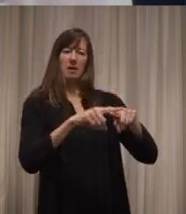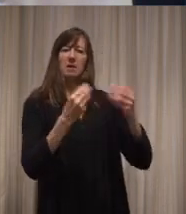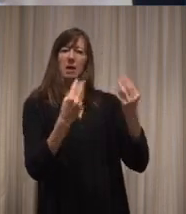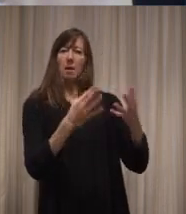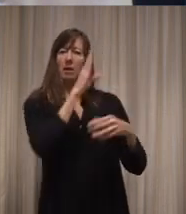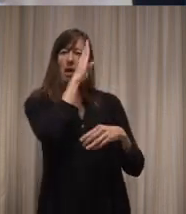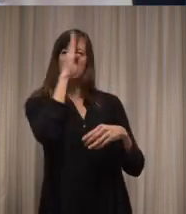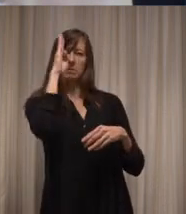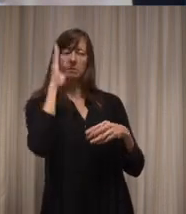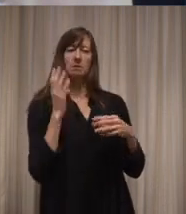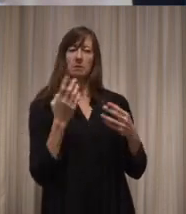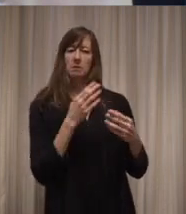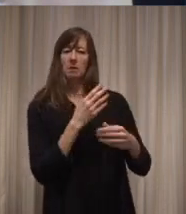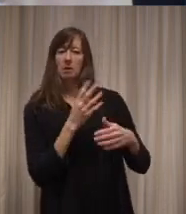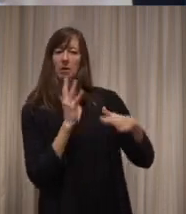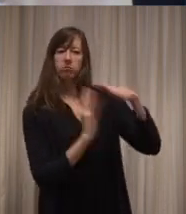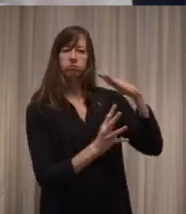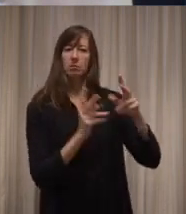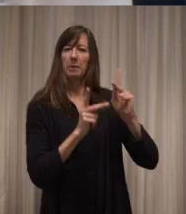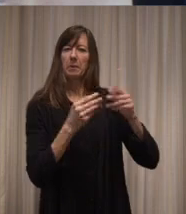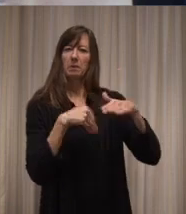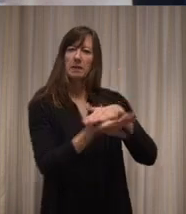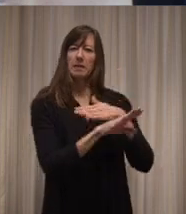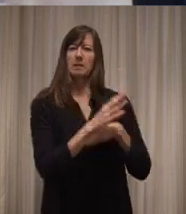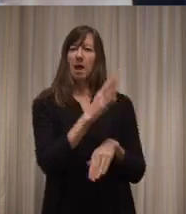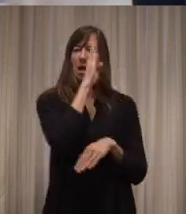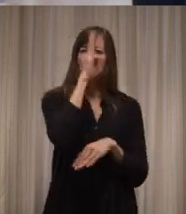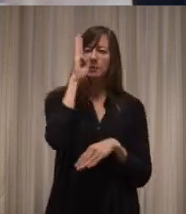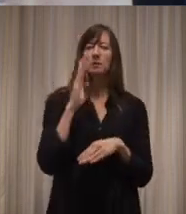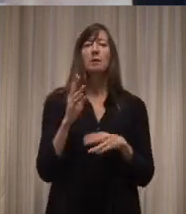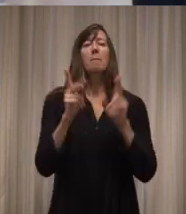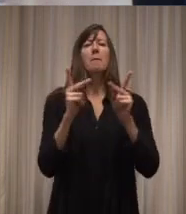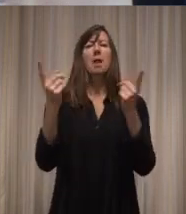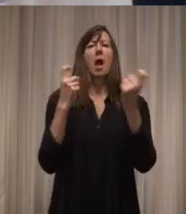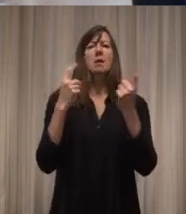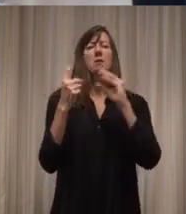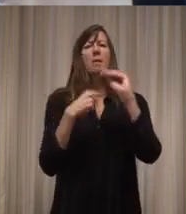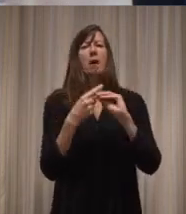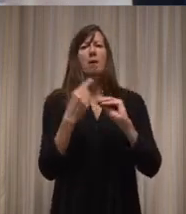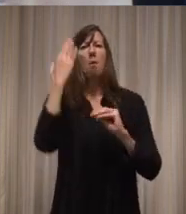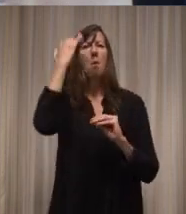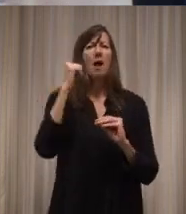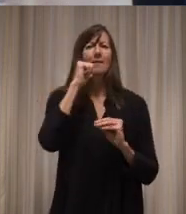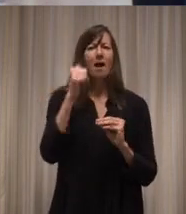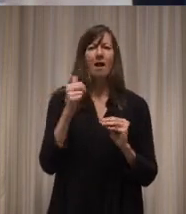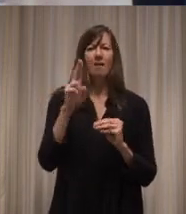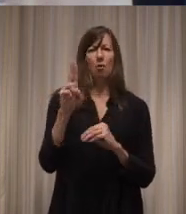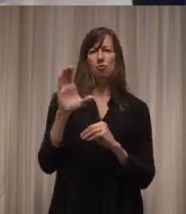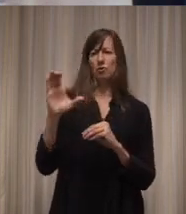these zones? And the answer to that is because the state has changed those criteria a